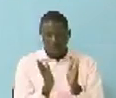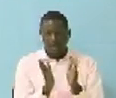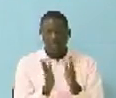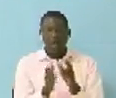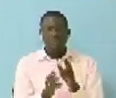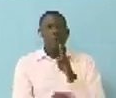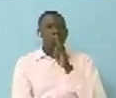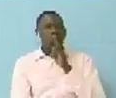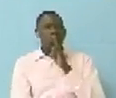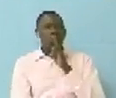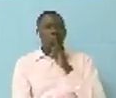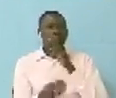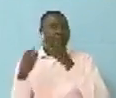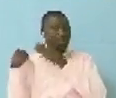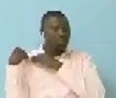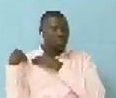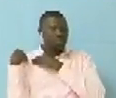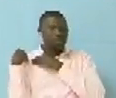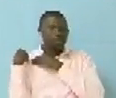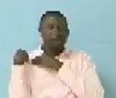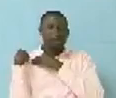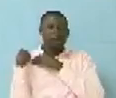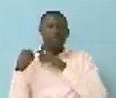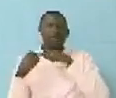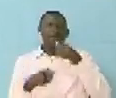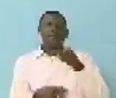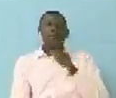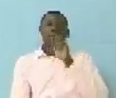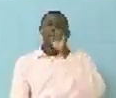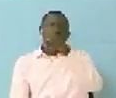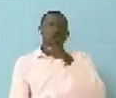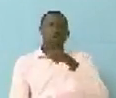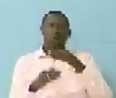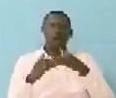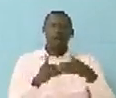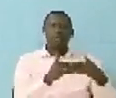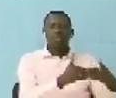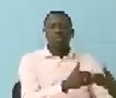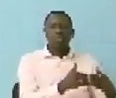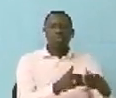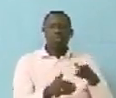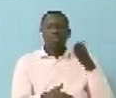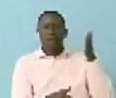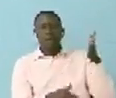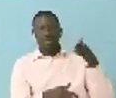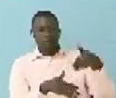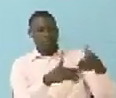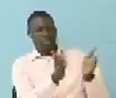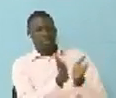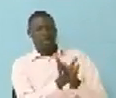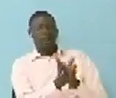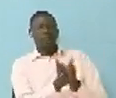was ultimately responsible for your actions at the panel?